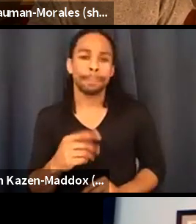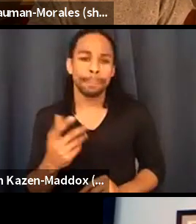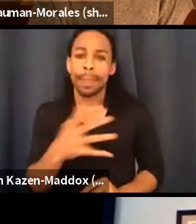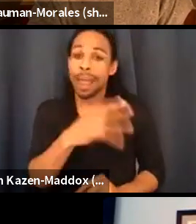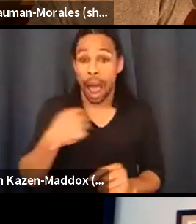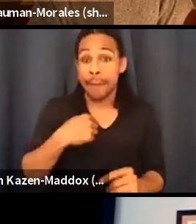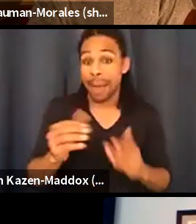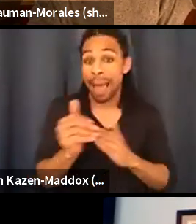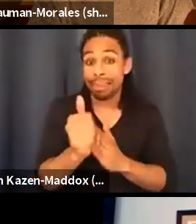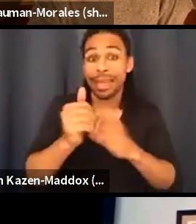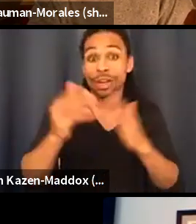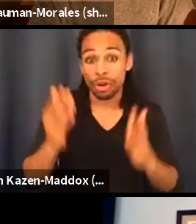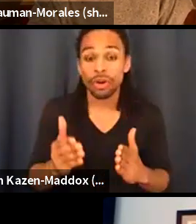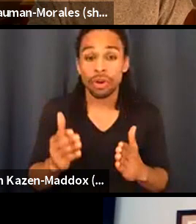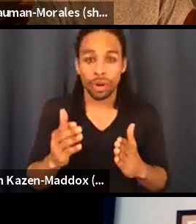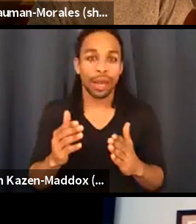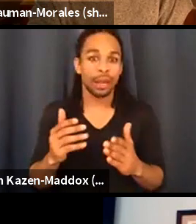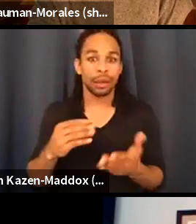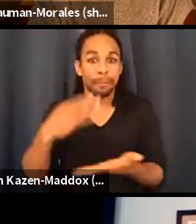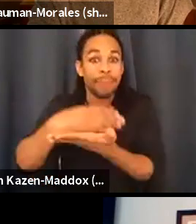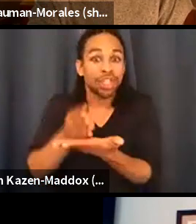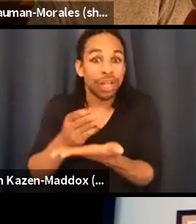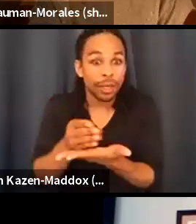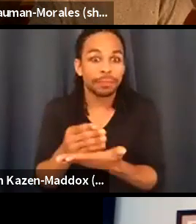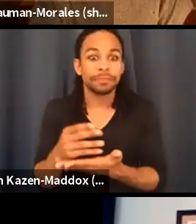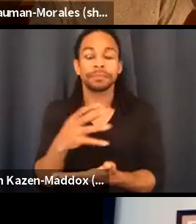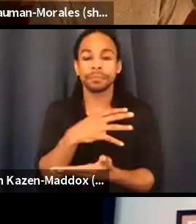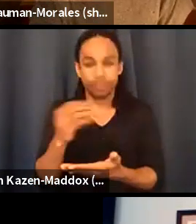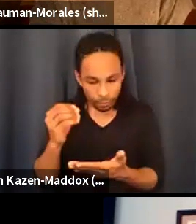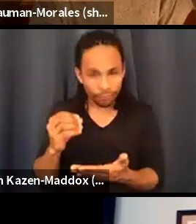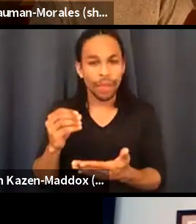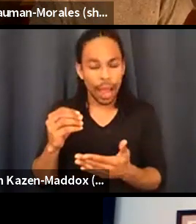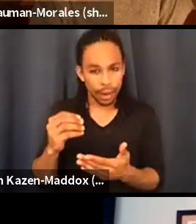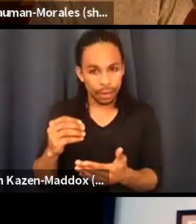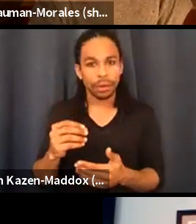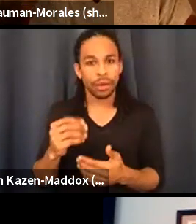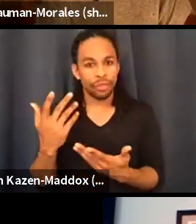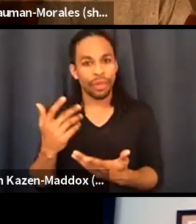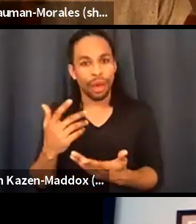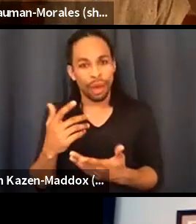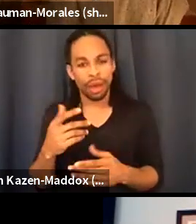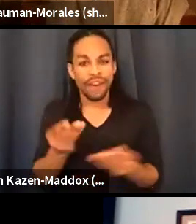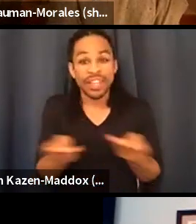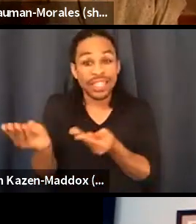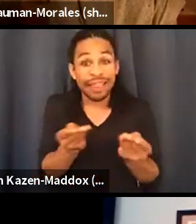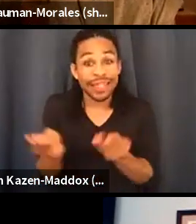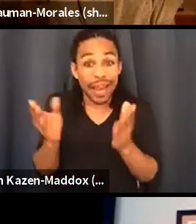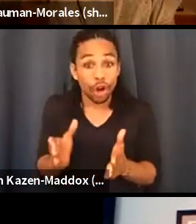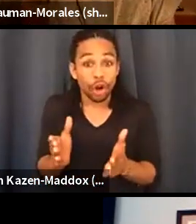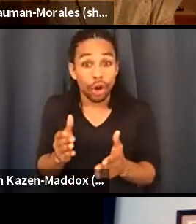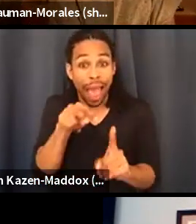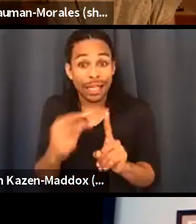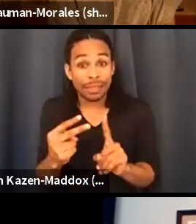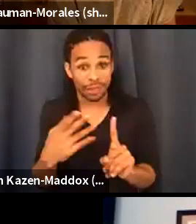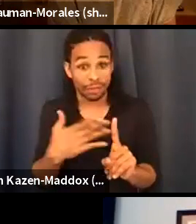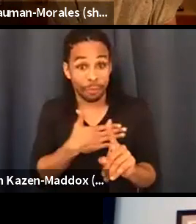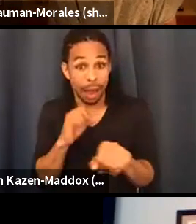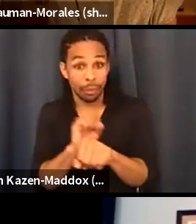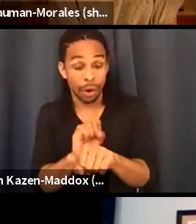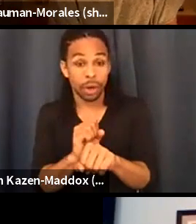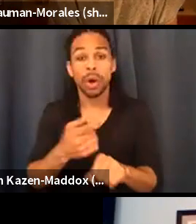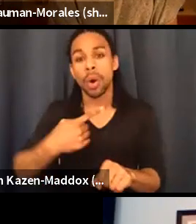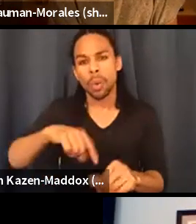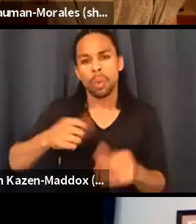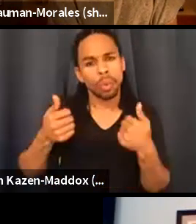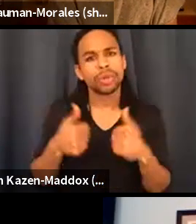our Green New Theater movement building tool is to really capture all of the organizations, large